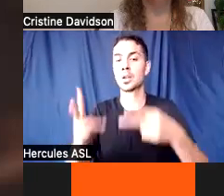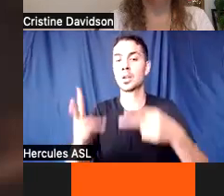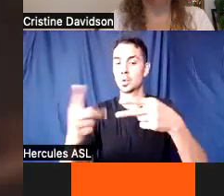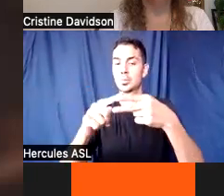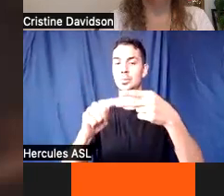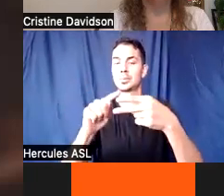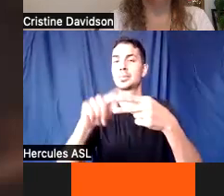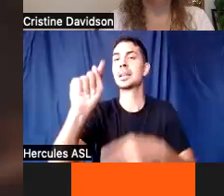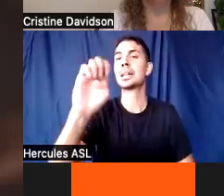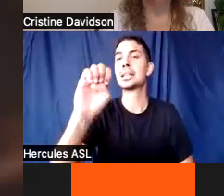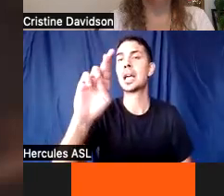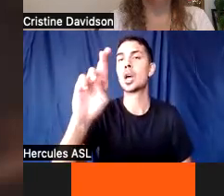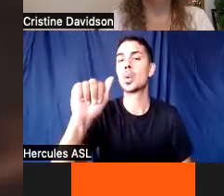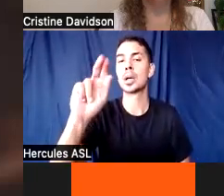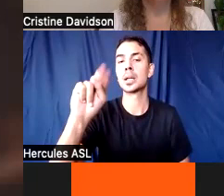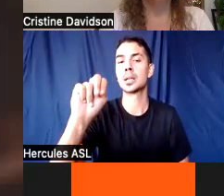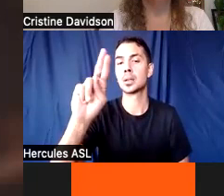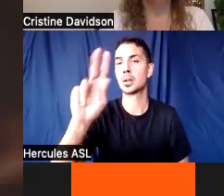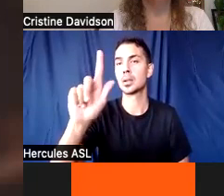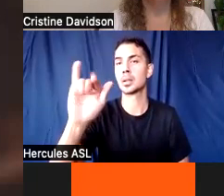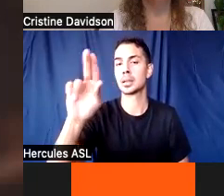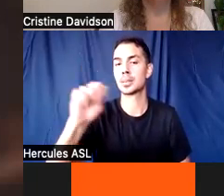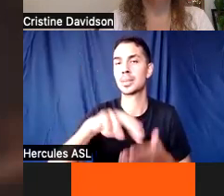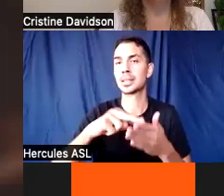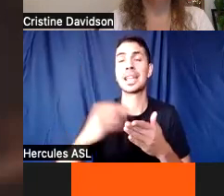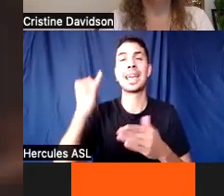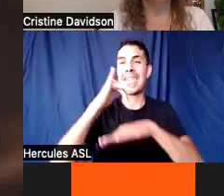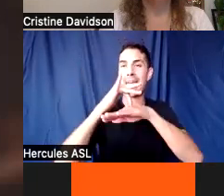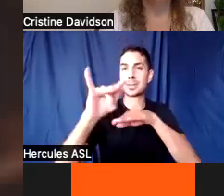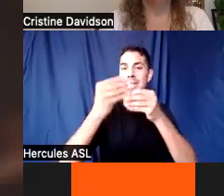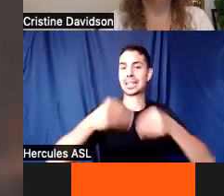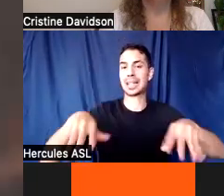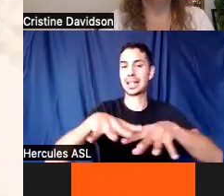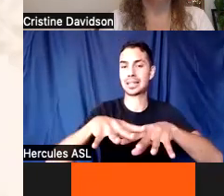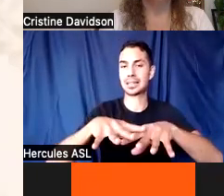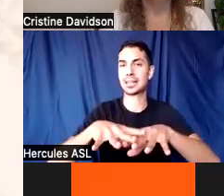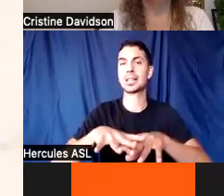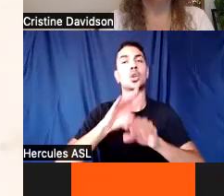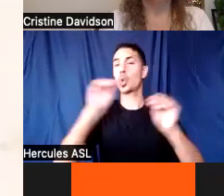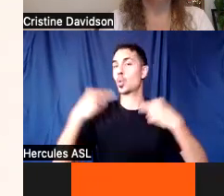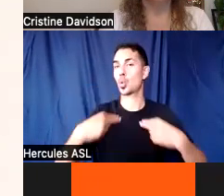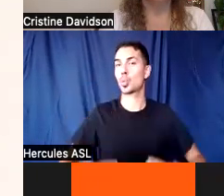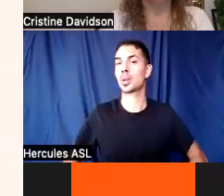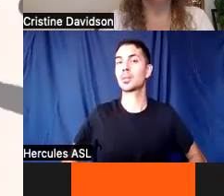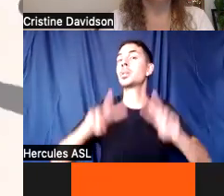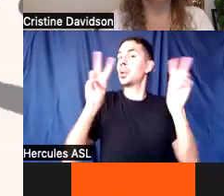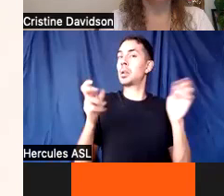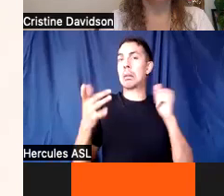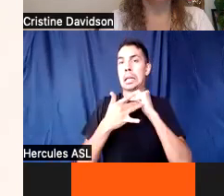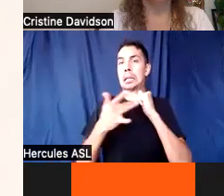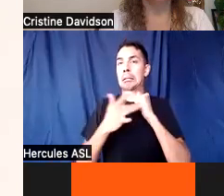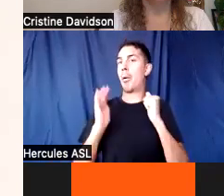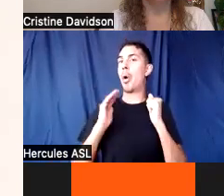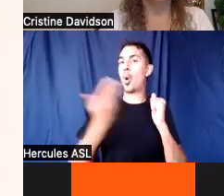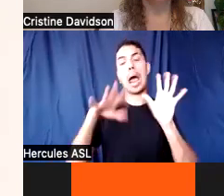and no human lives there, when a European power arrived there, they claimed it. But that wasn't the